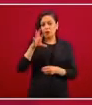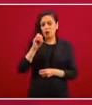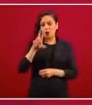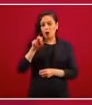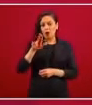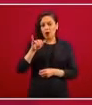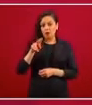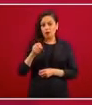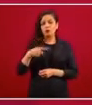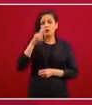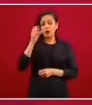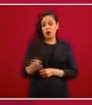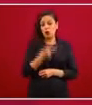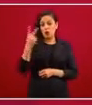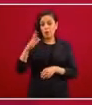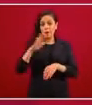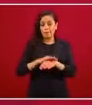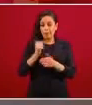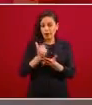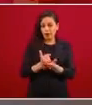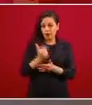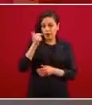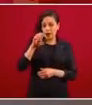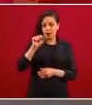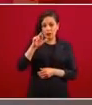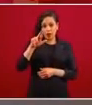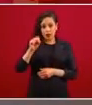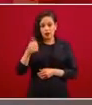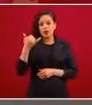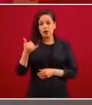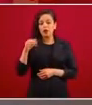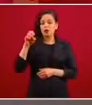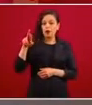coronaviruses like SARS and MERS,